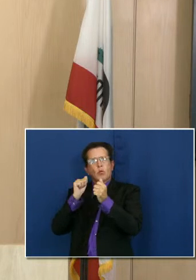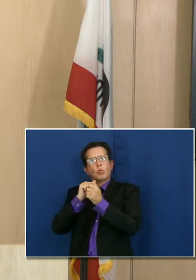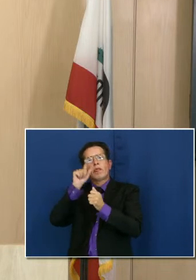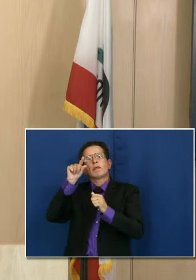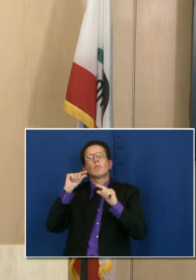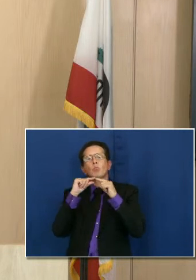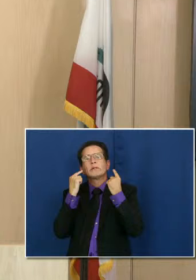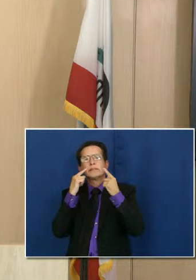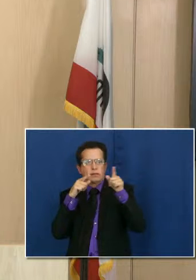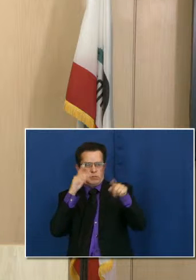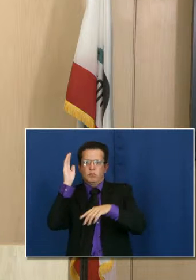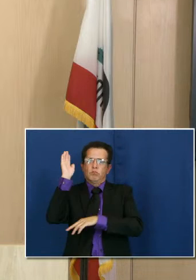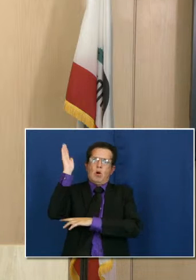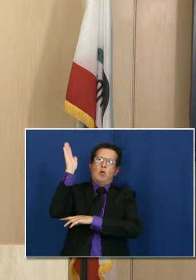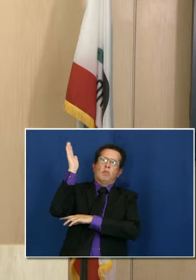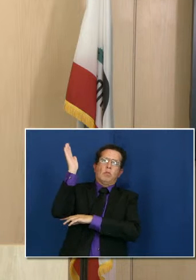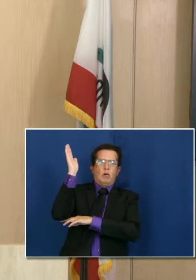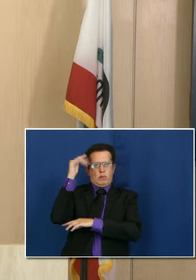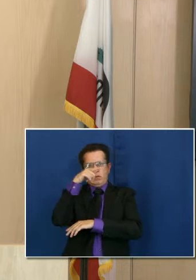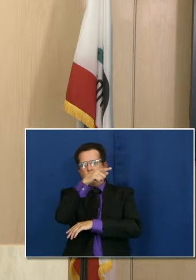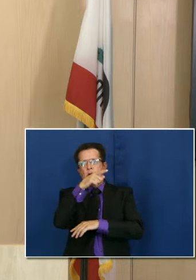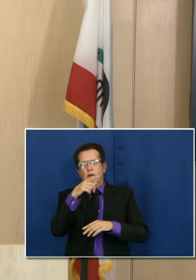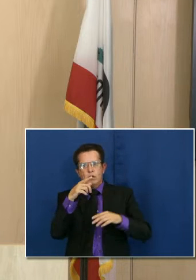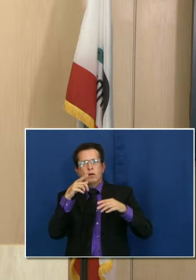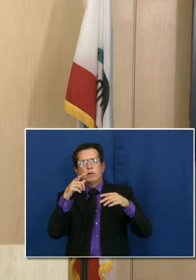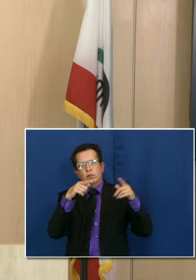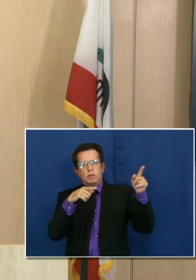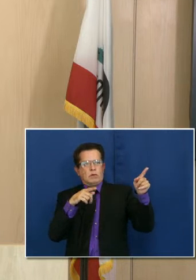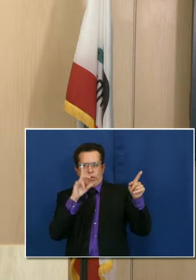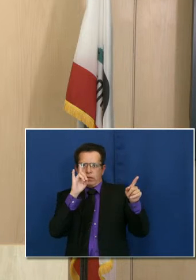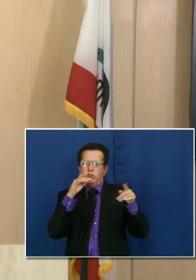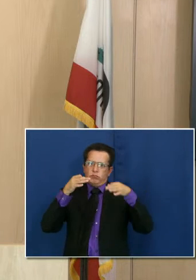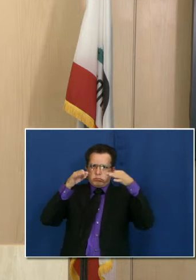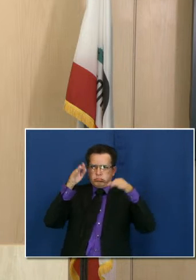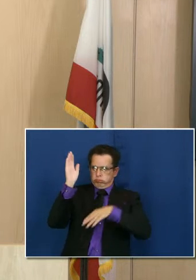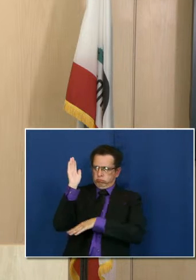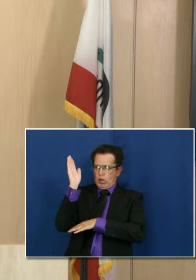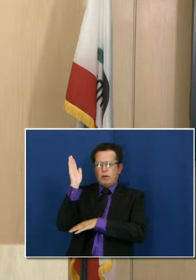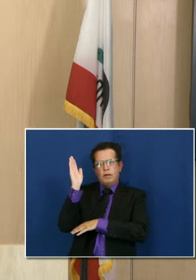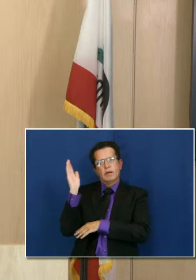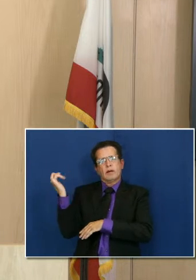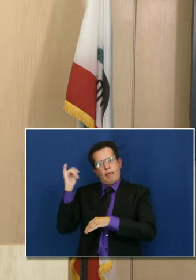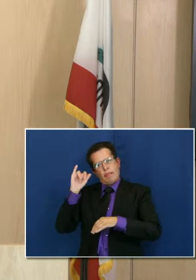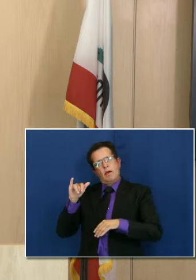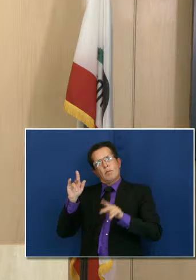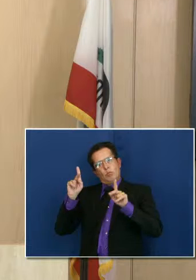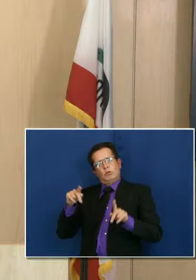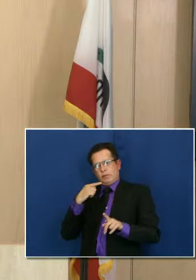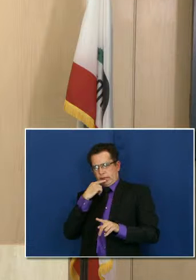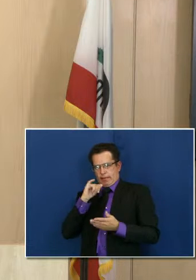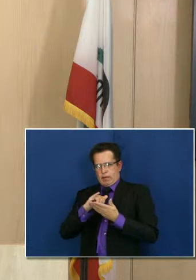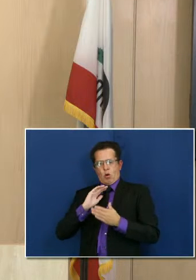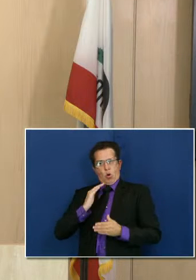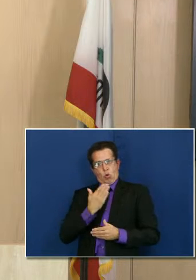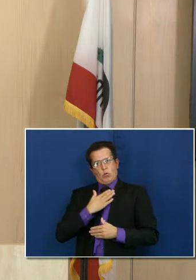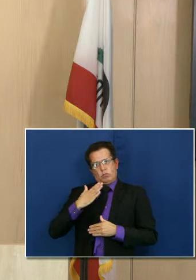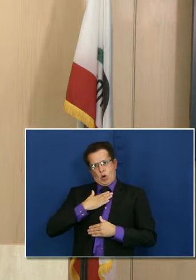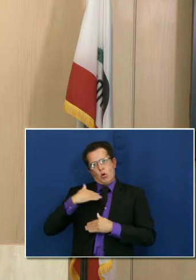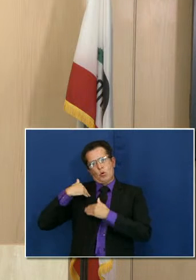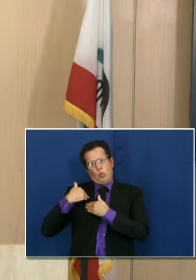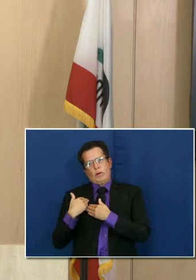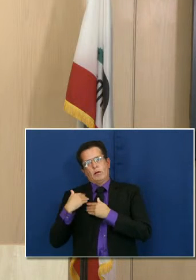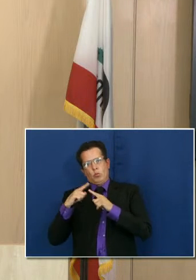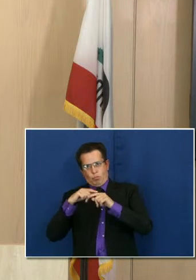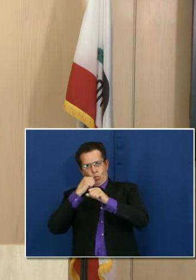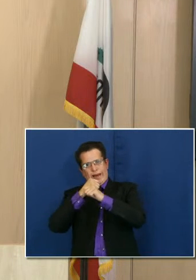delivered a message of care for the least among us and the most vulnerable, with a priest who said it is our duty and obligation